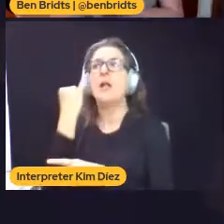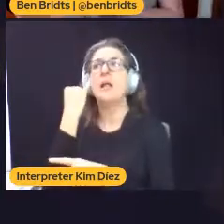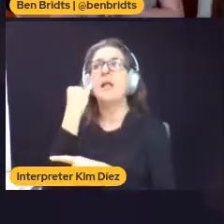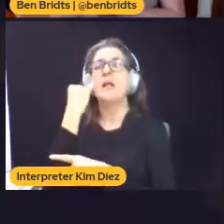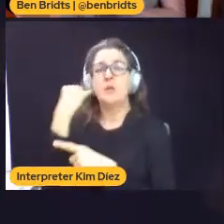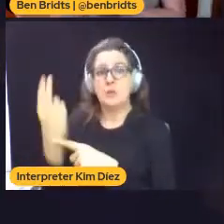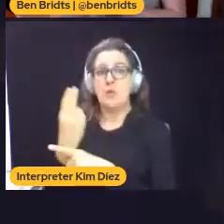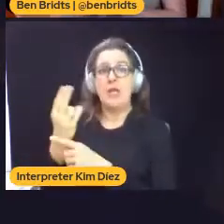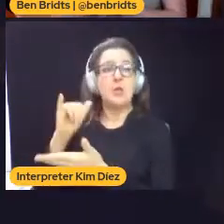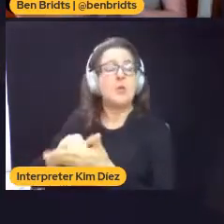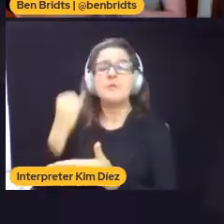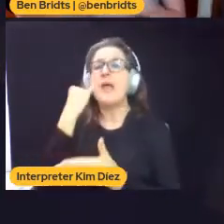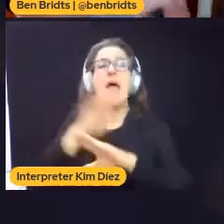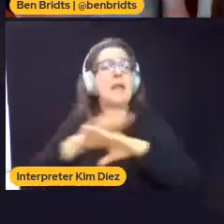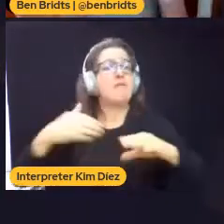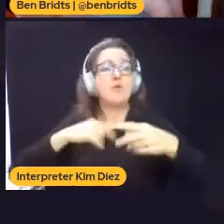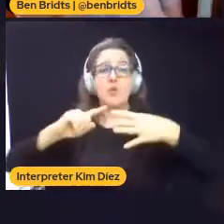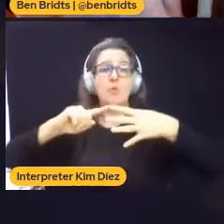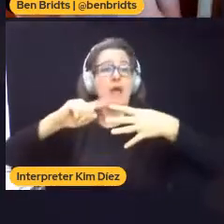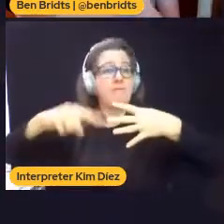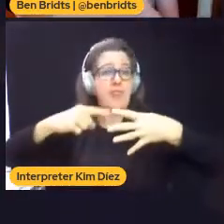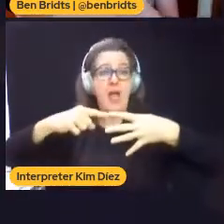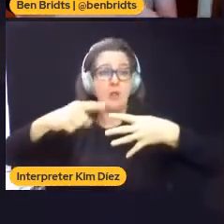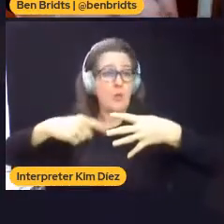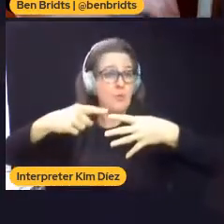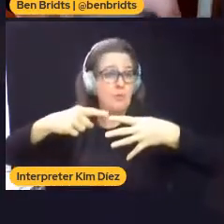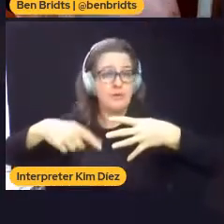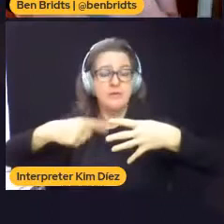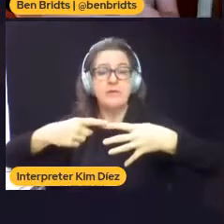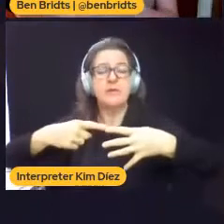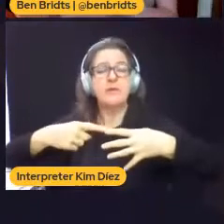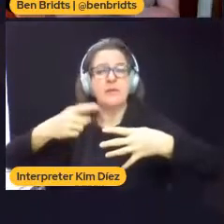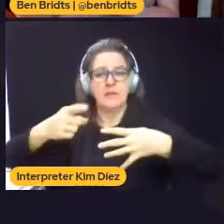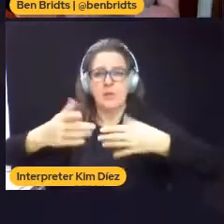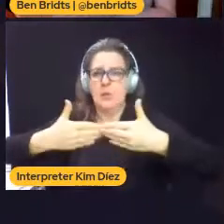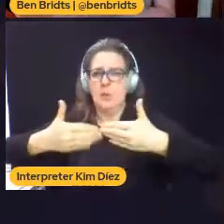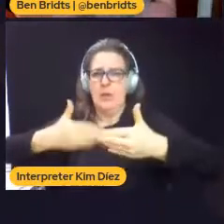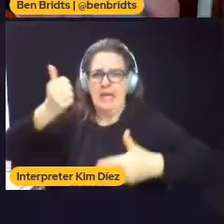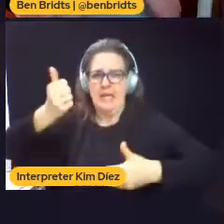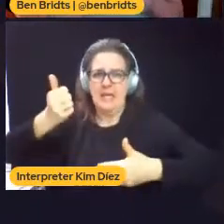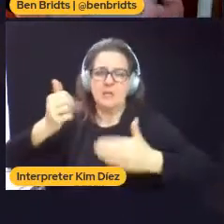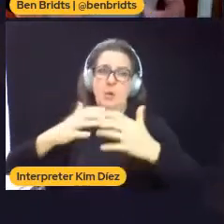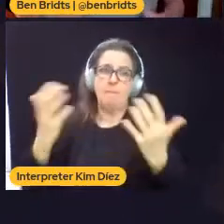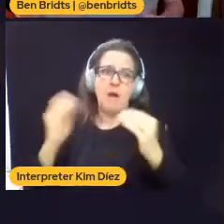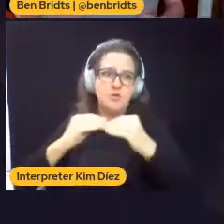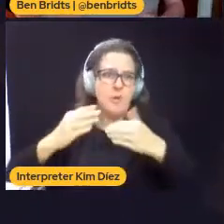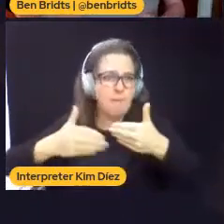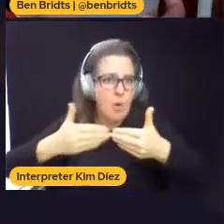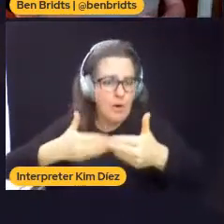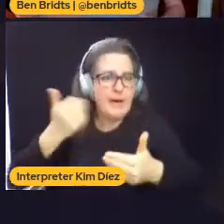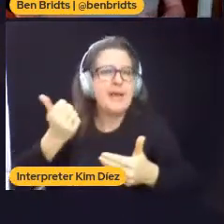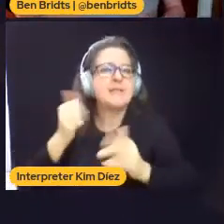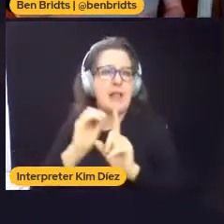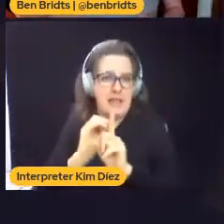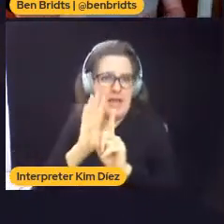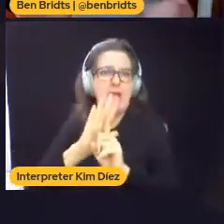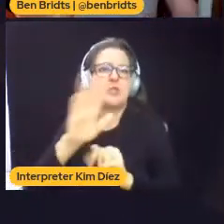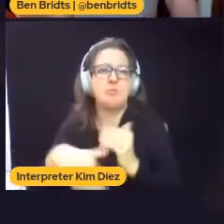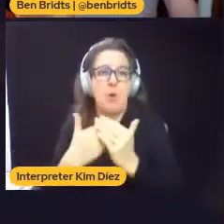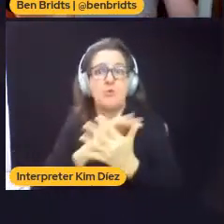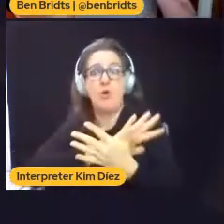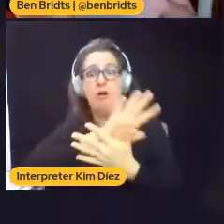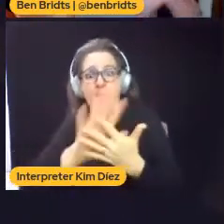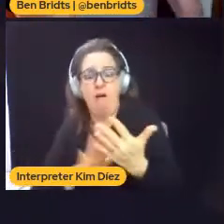have that loop, and that we can much more easily expose all those things that they actually should care